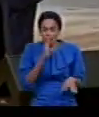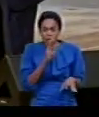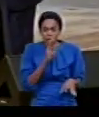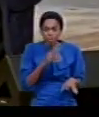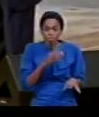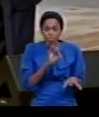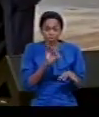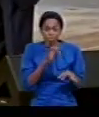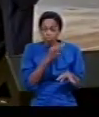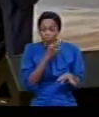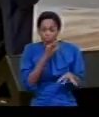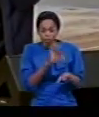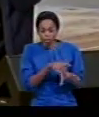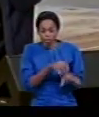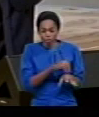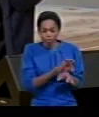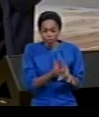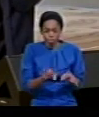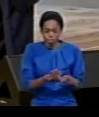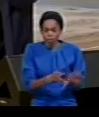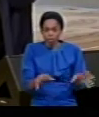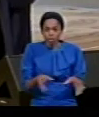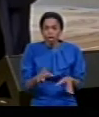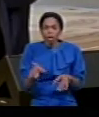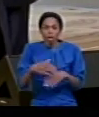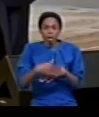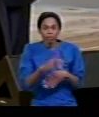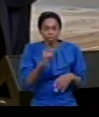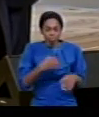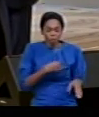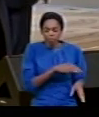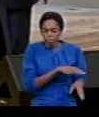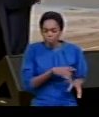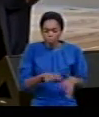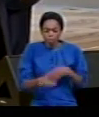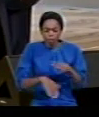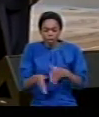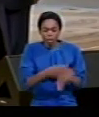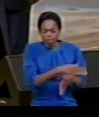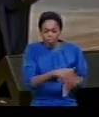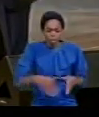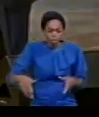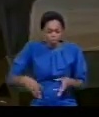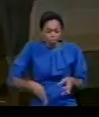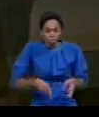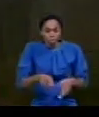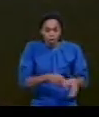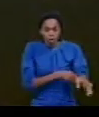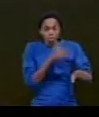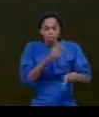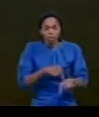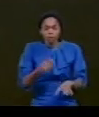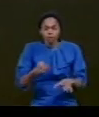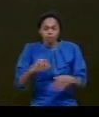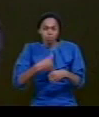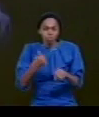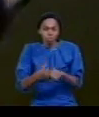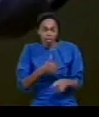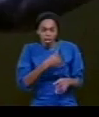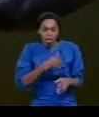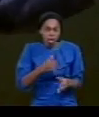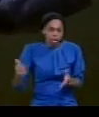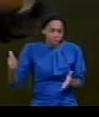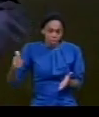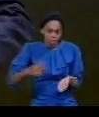you walk there up and down a long time, you'll make a pass on that grass field,